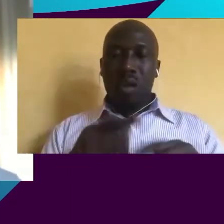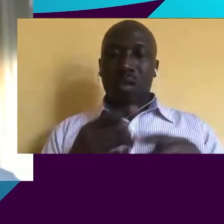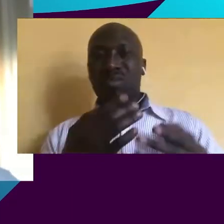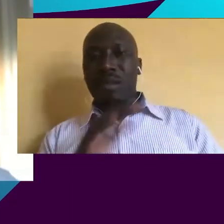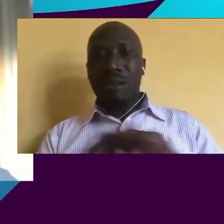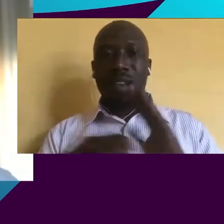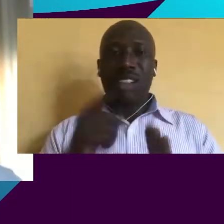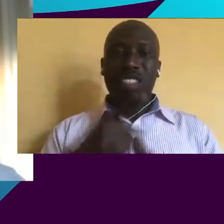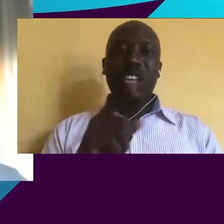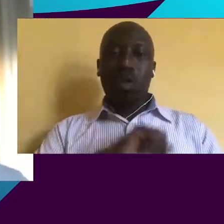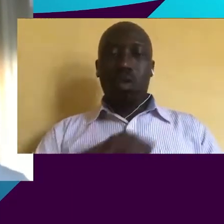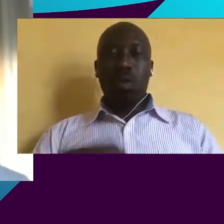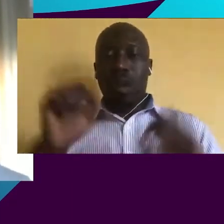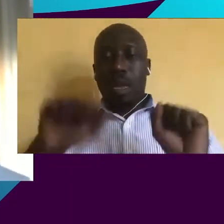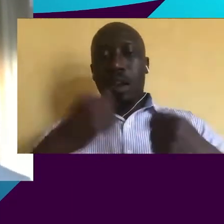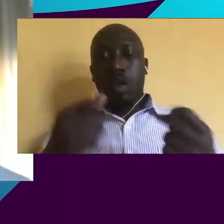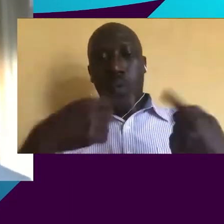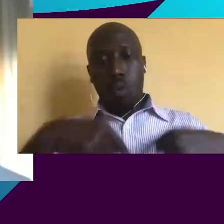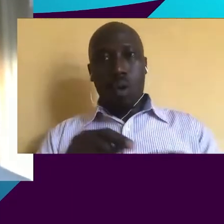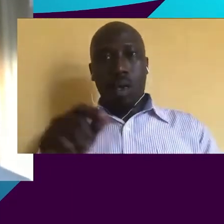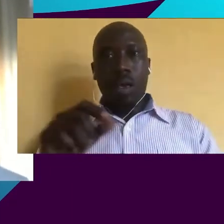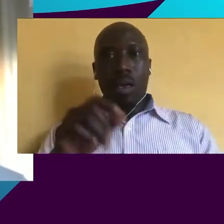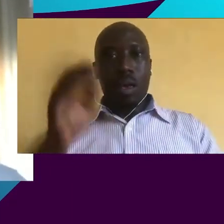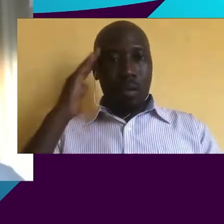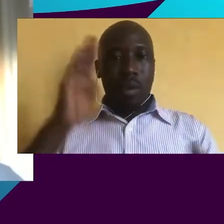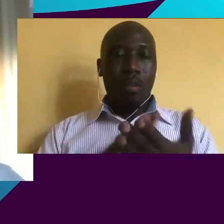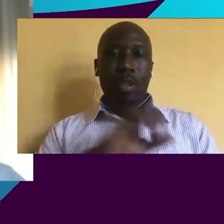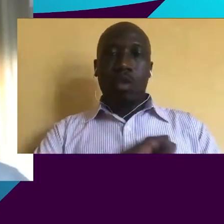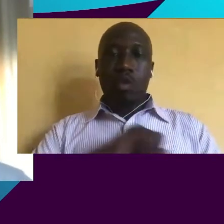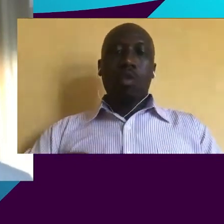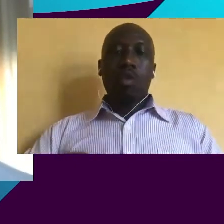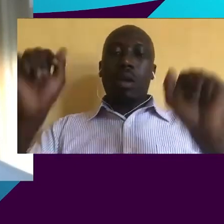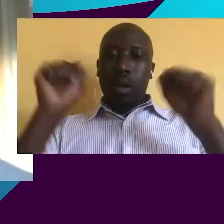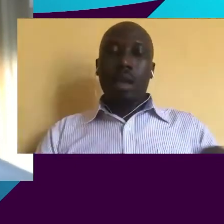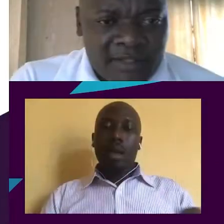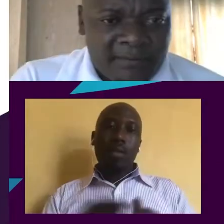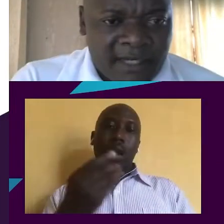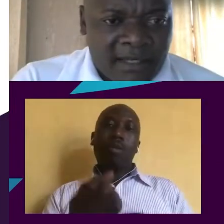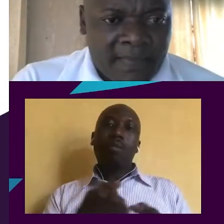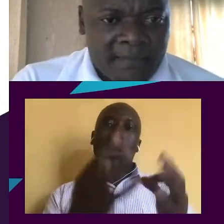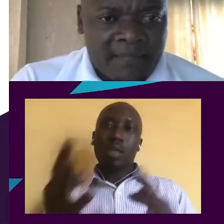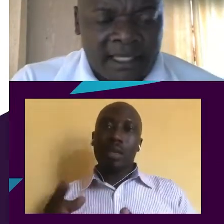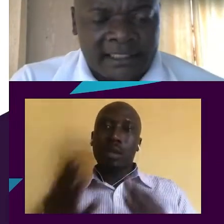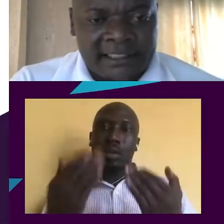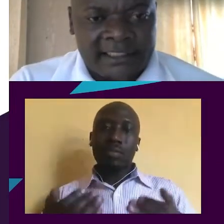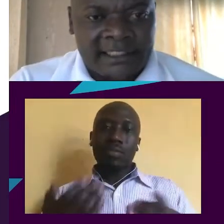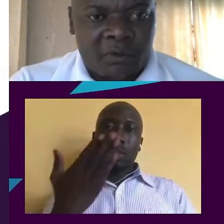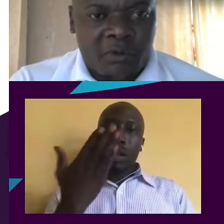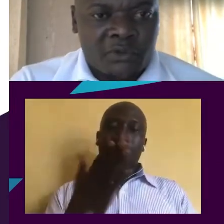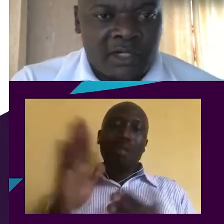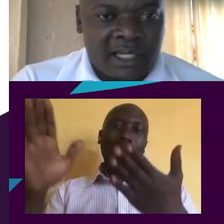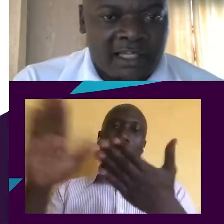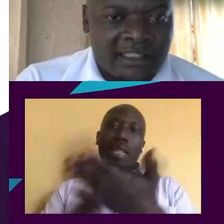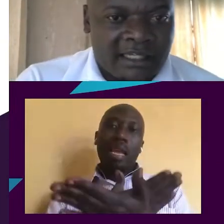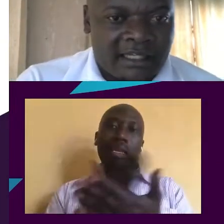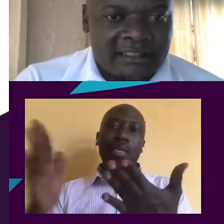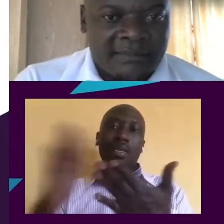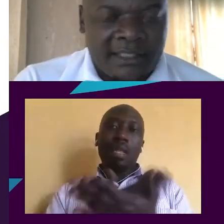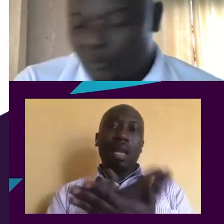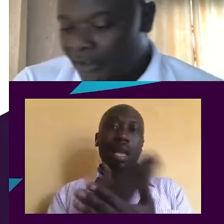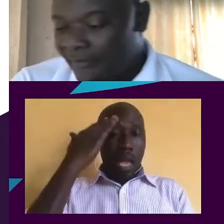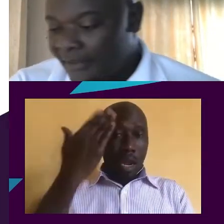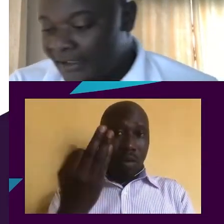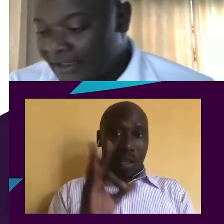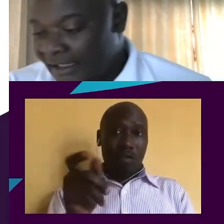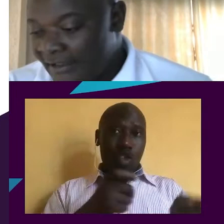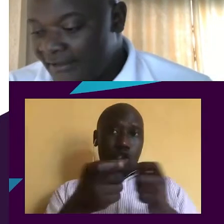We believe they can, and you have a lot of things. I've put up a slide. I don't know if the controller can